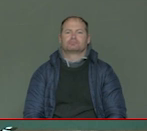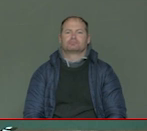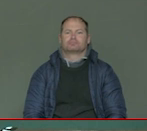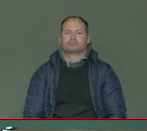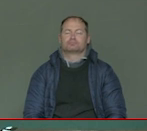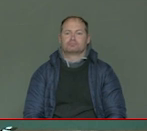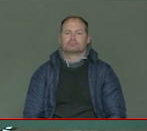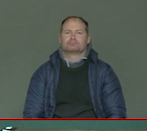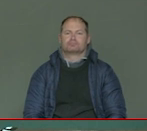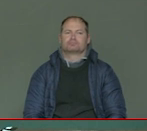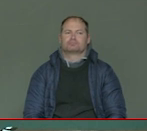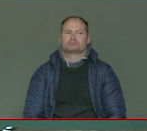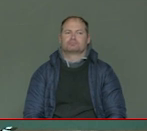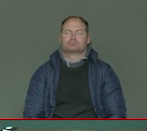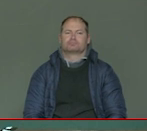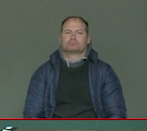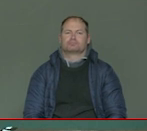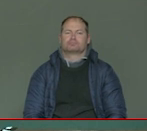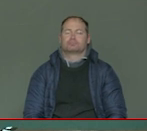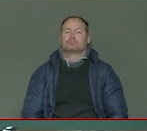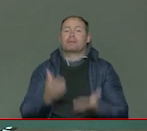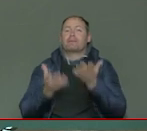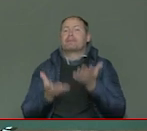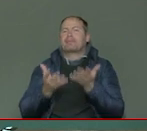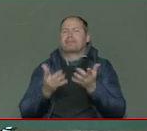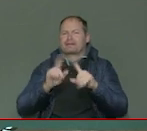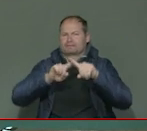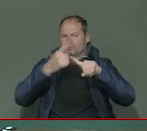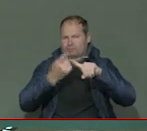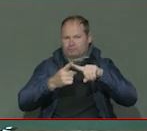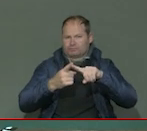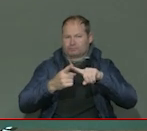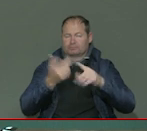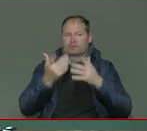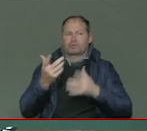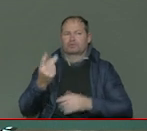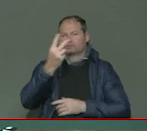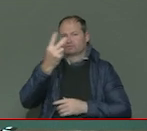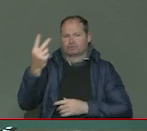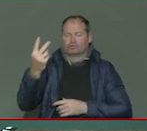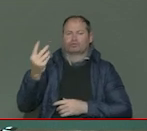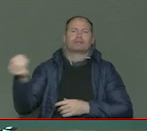All right. Let's say they gave you the 22027.